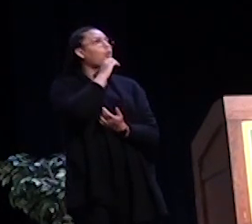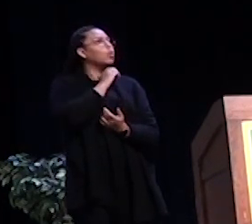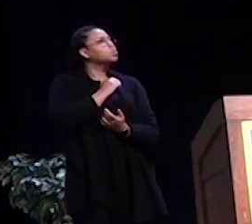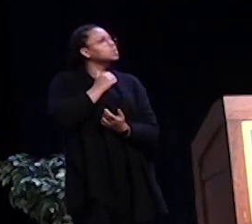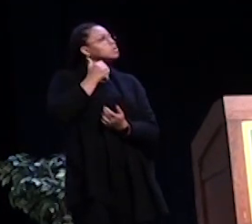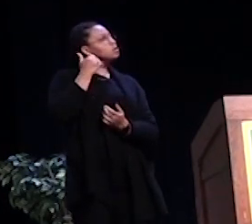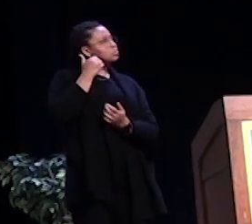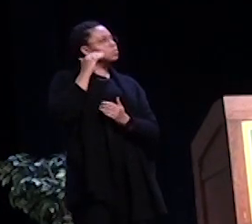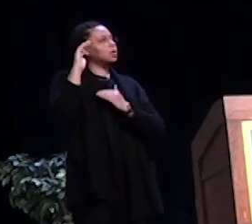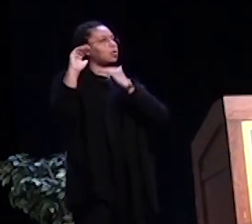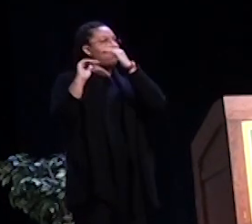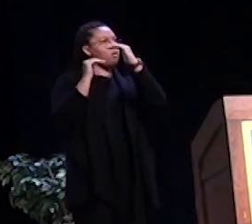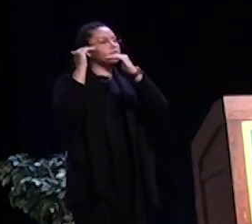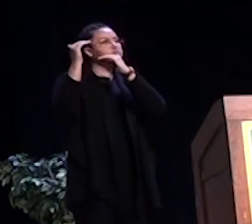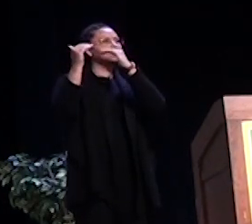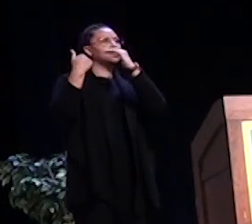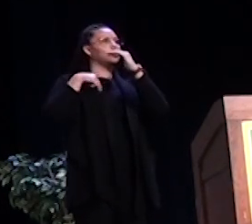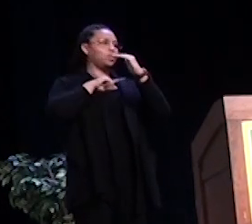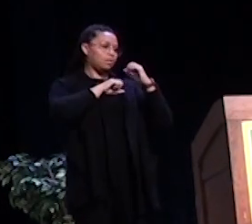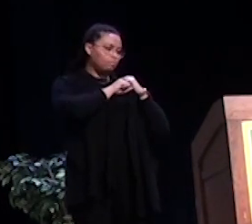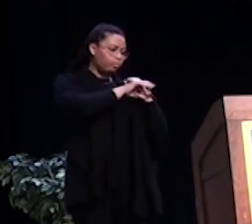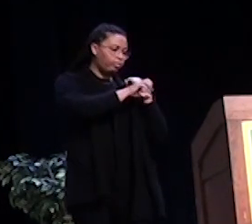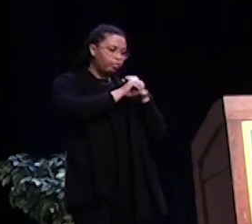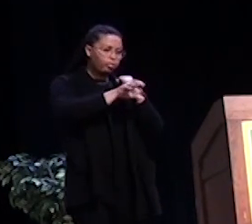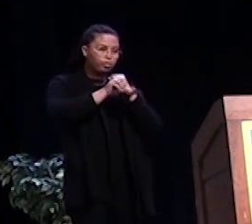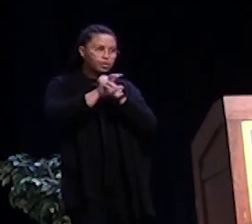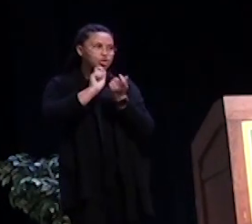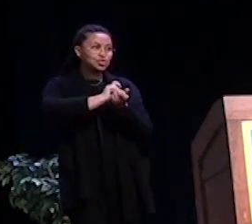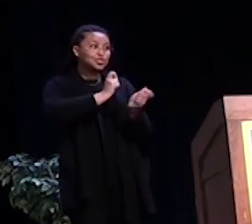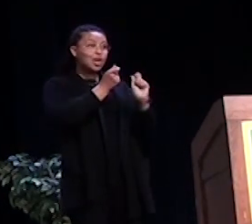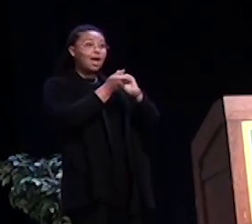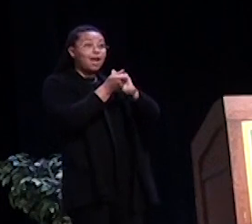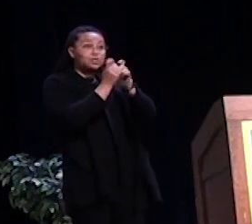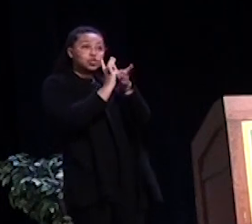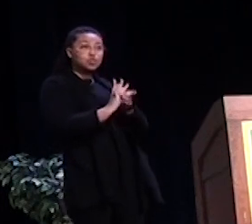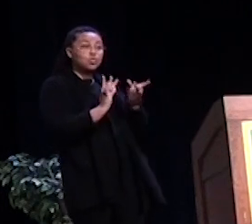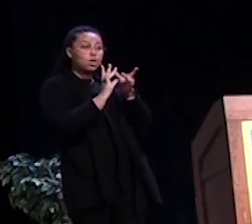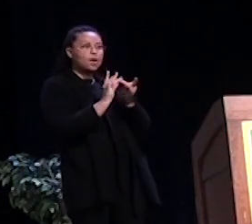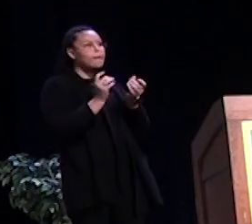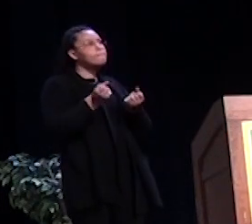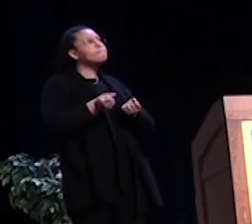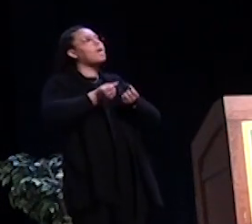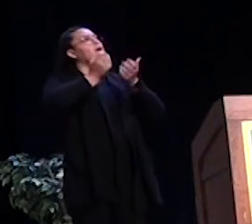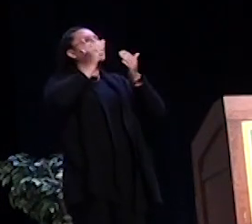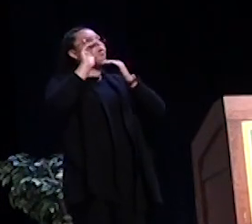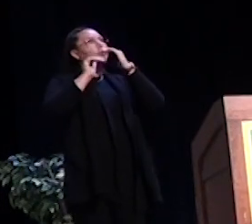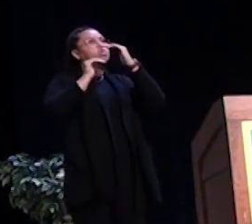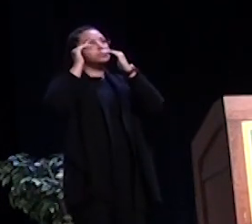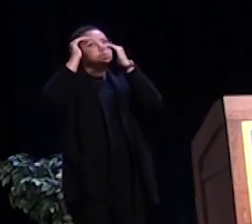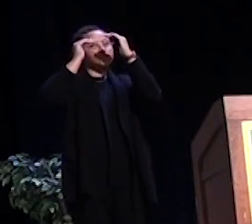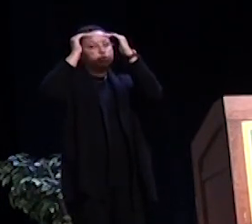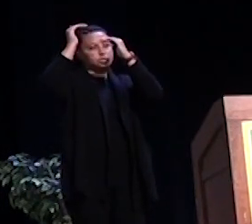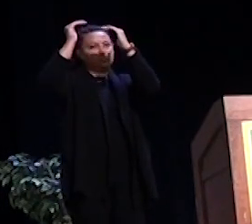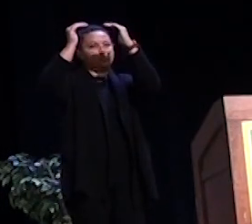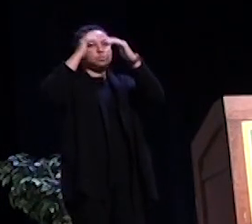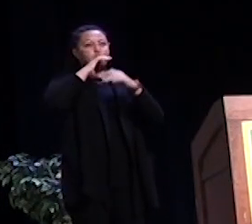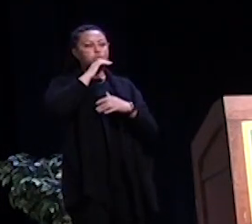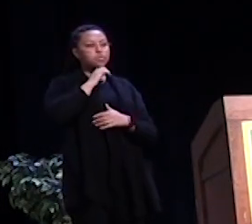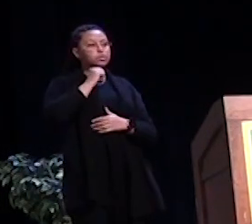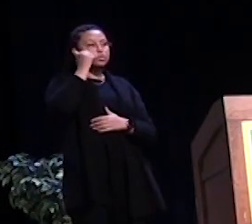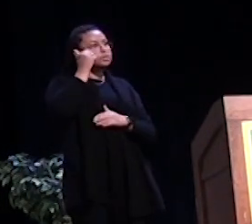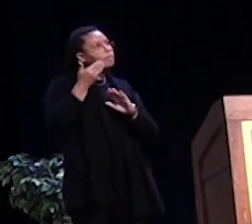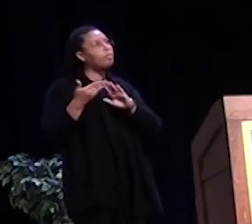adults, we had a big campaign to shift that narrative. There's a lot of older adults. We as a country, we as a city, we will have more and more